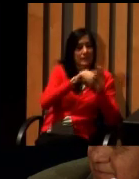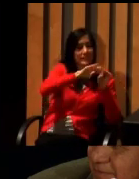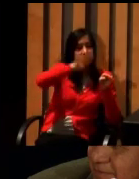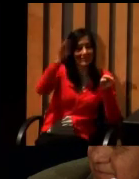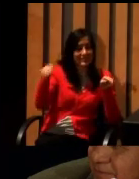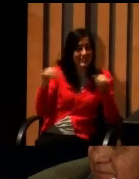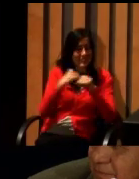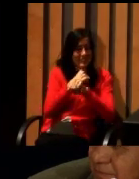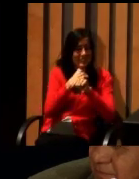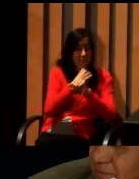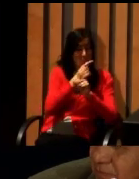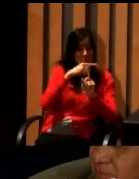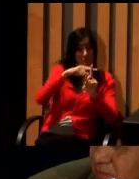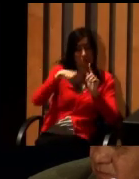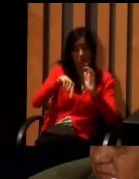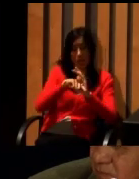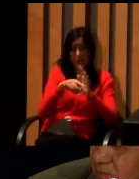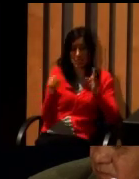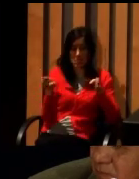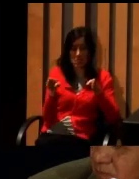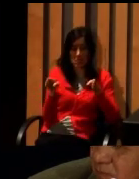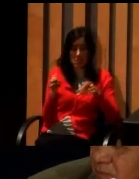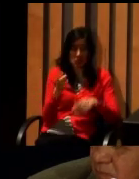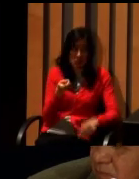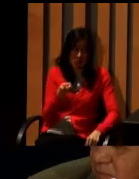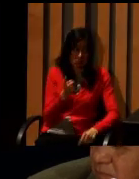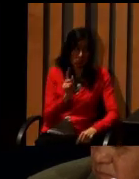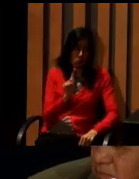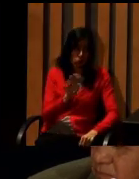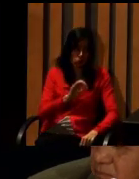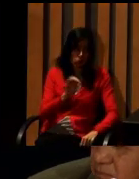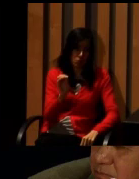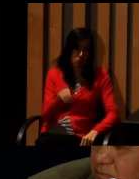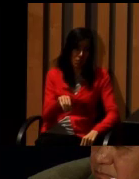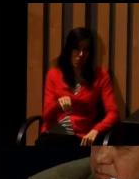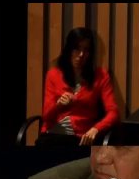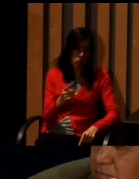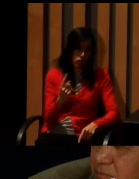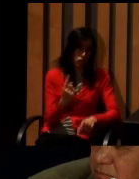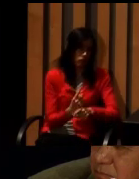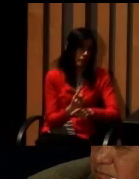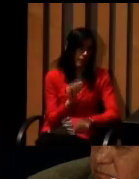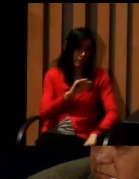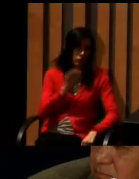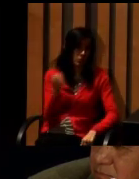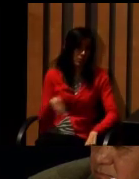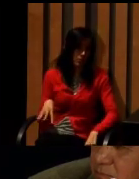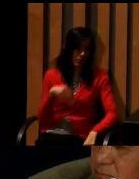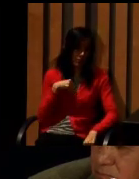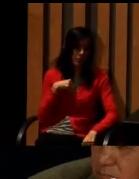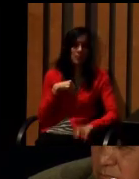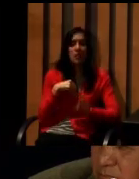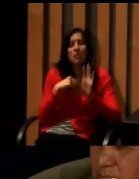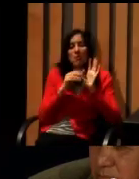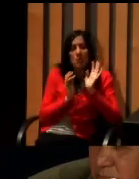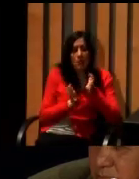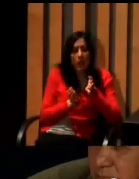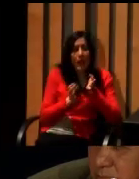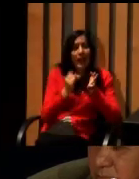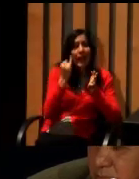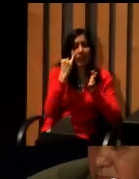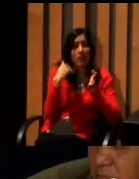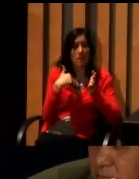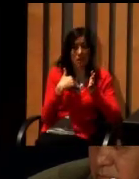exactly, I'm not going to say it's 100% accurate. He goes, I'll say this, though. Let's just suppose my poll was right,